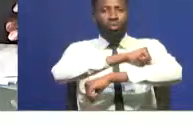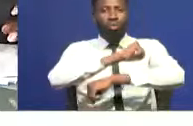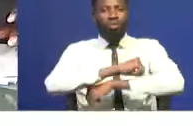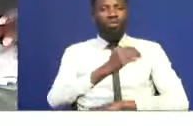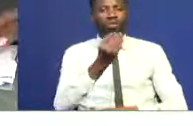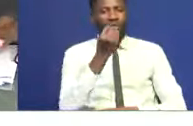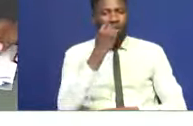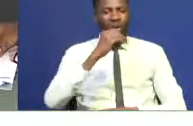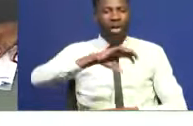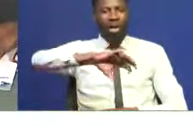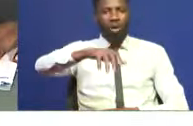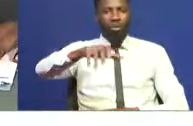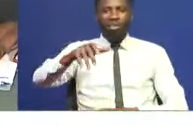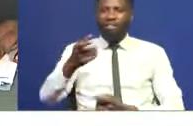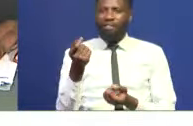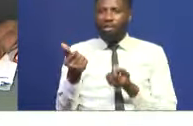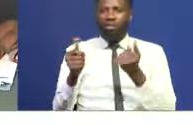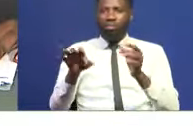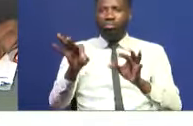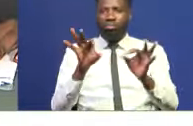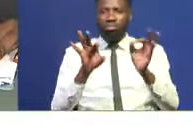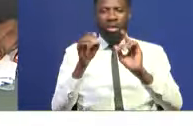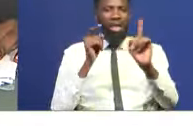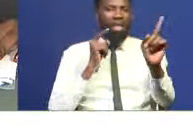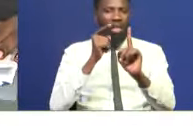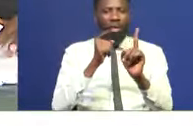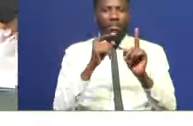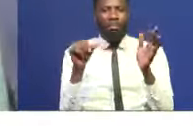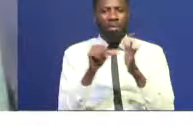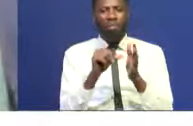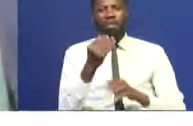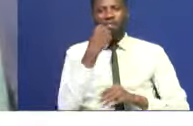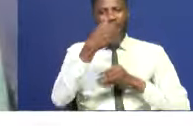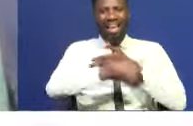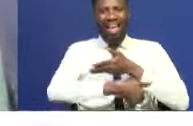to address food insecurity. Nancy Okware reports.